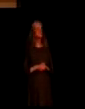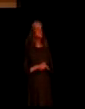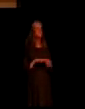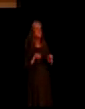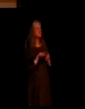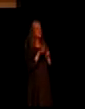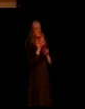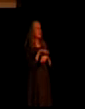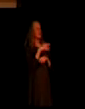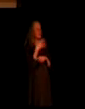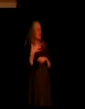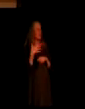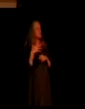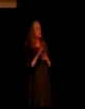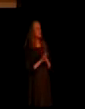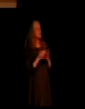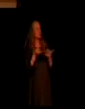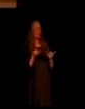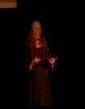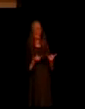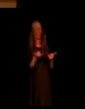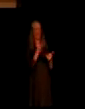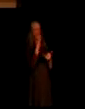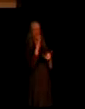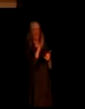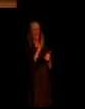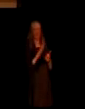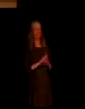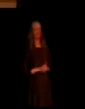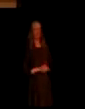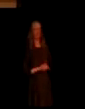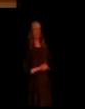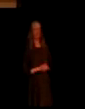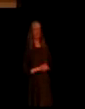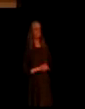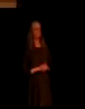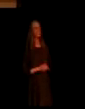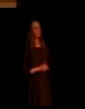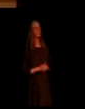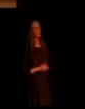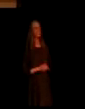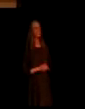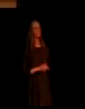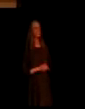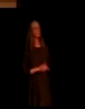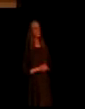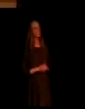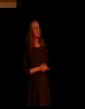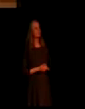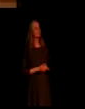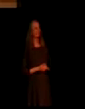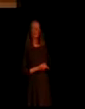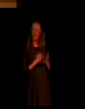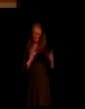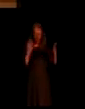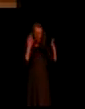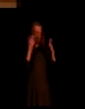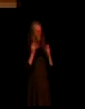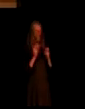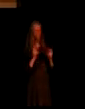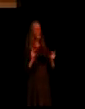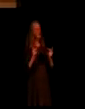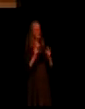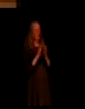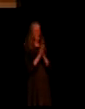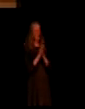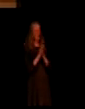diagram from before that to me seemed pretty straightforward. And so off I went. I wrote